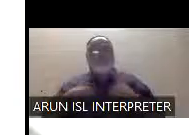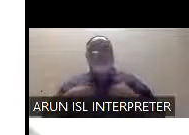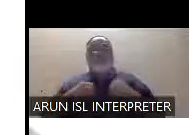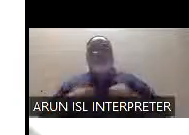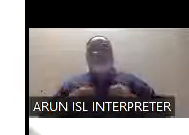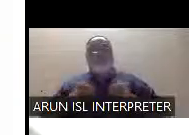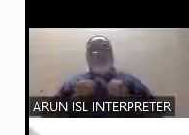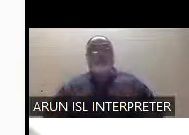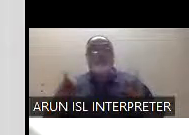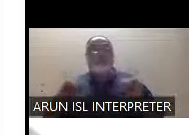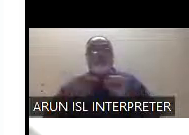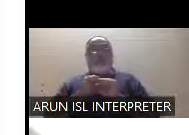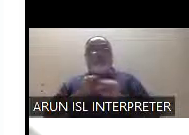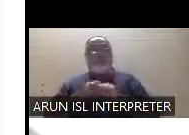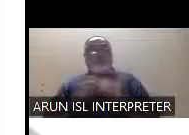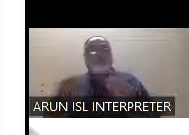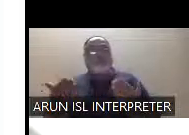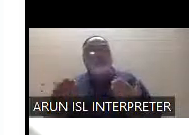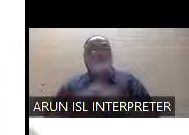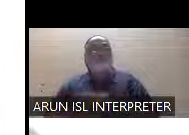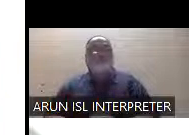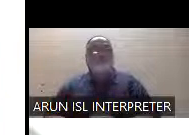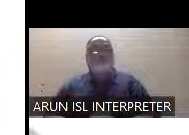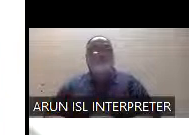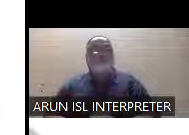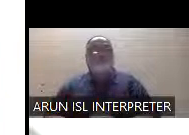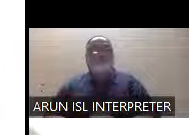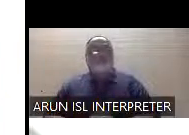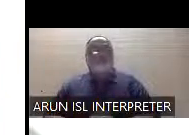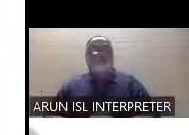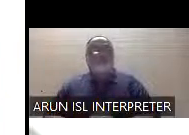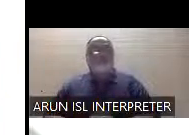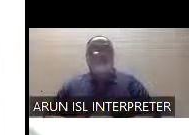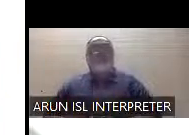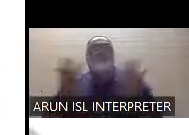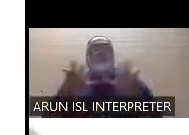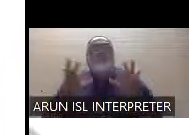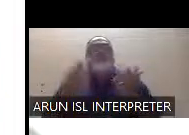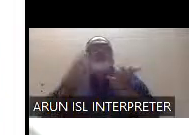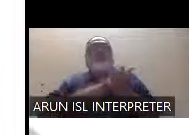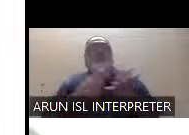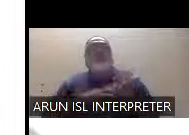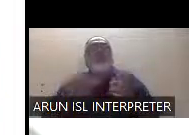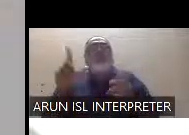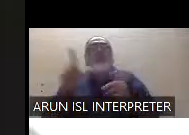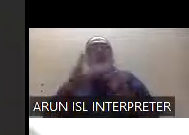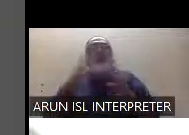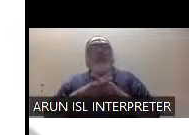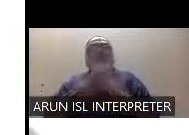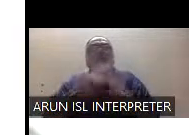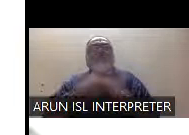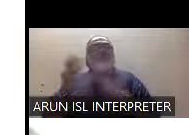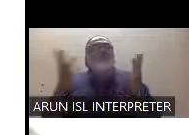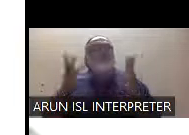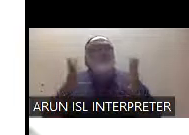so important. So now we come to what is the mandate for accessibility as per the law. You may have already quickly